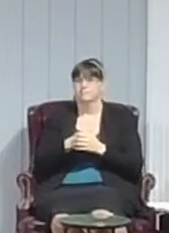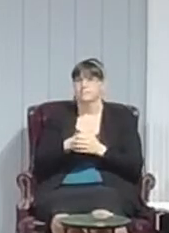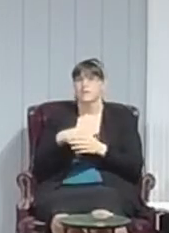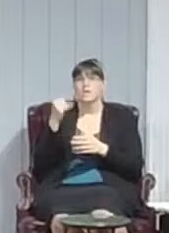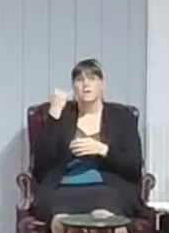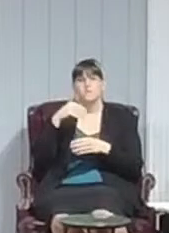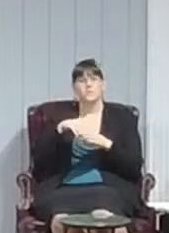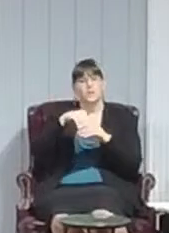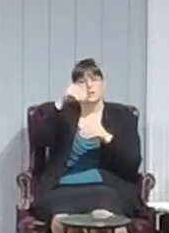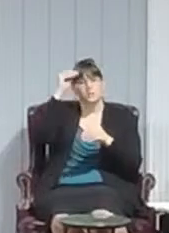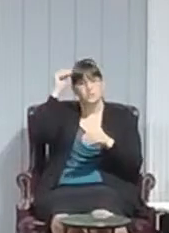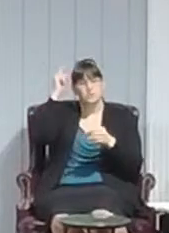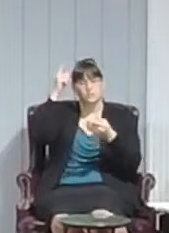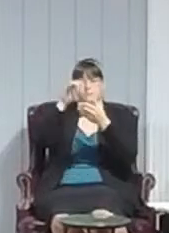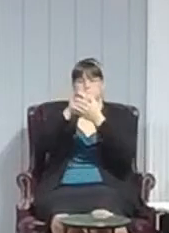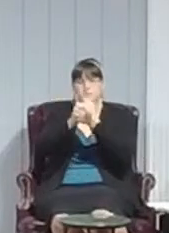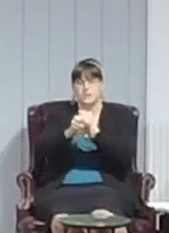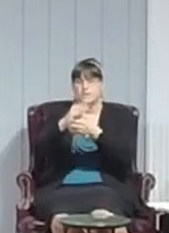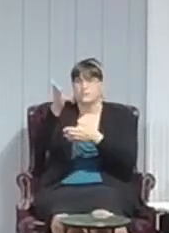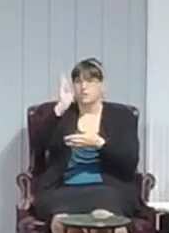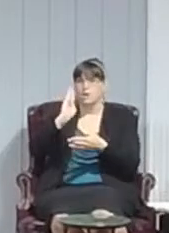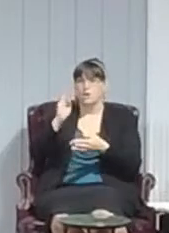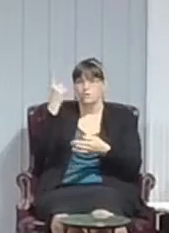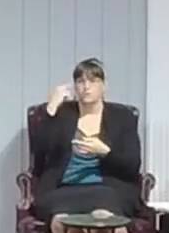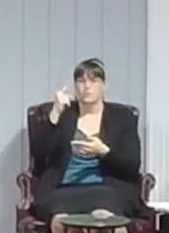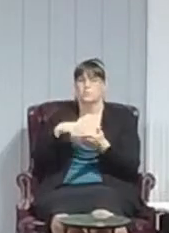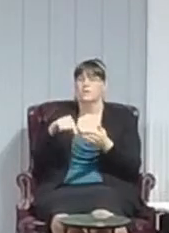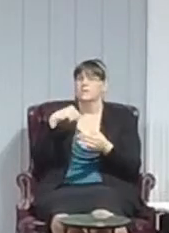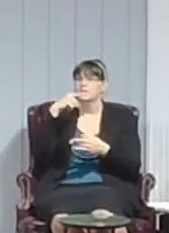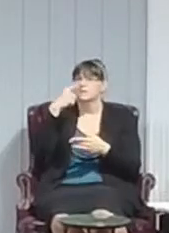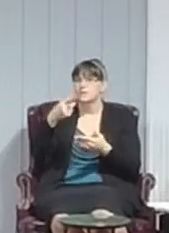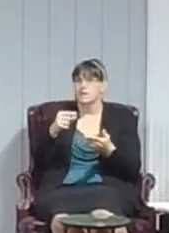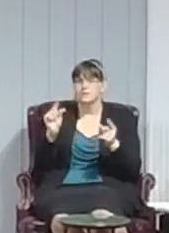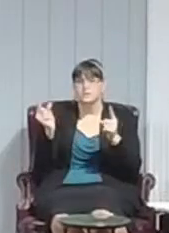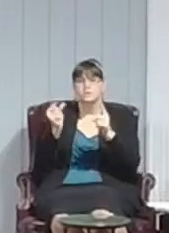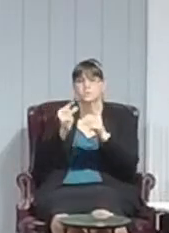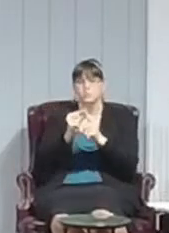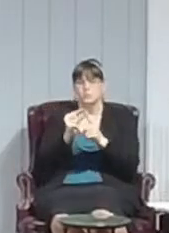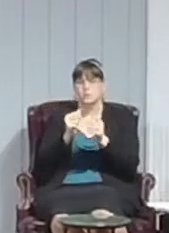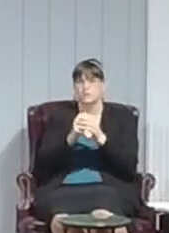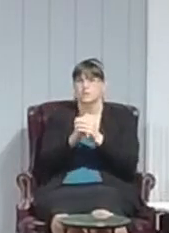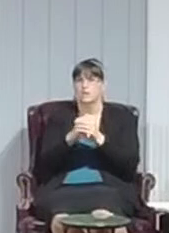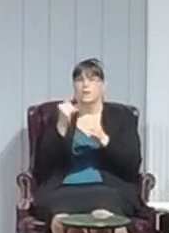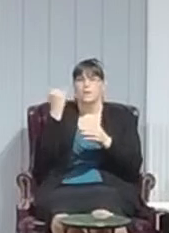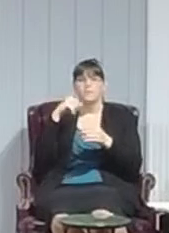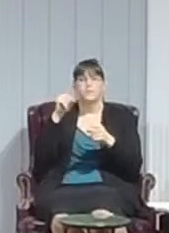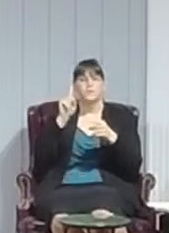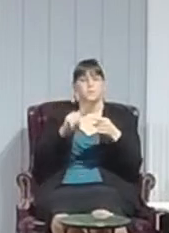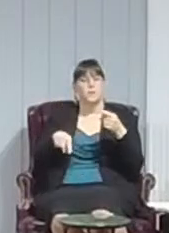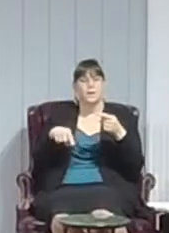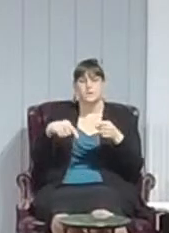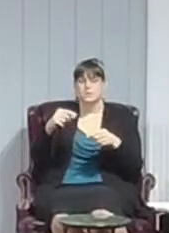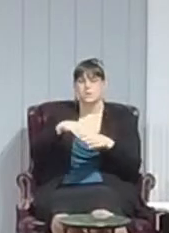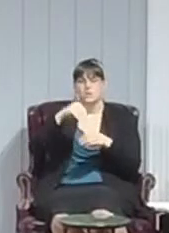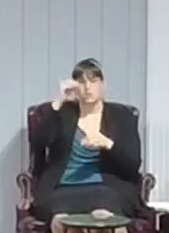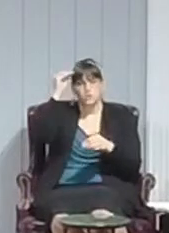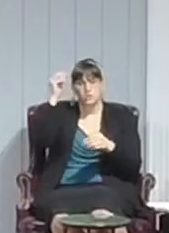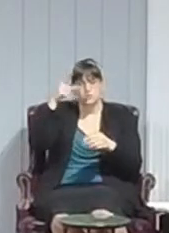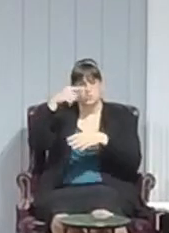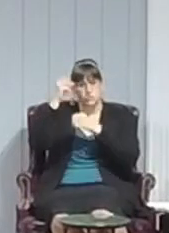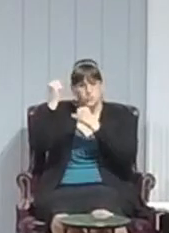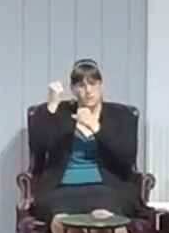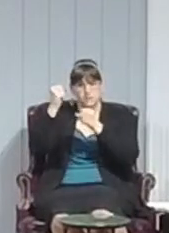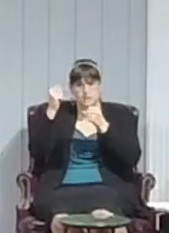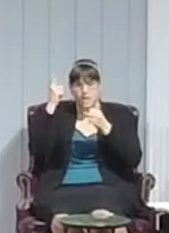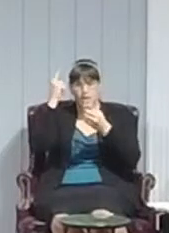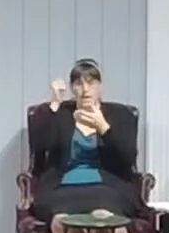If you can't learn to believe God for what he says in his word, if you can't learn to trust him and believe him